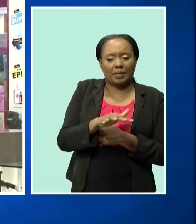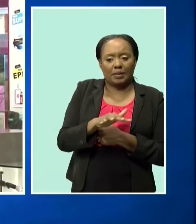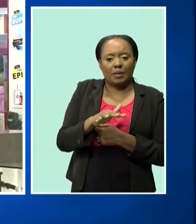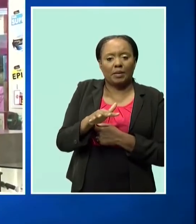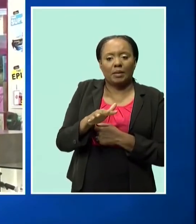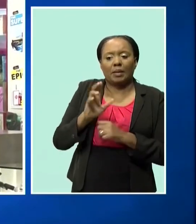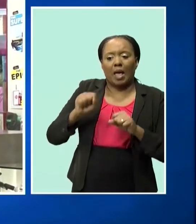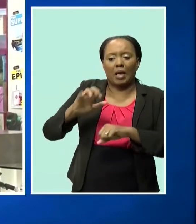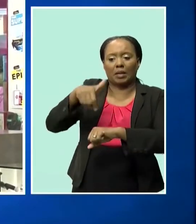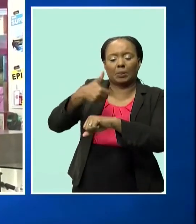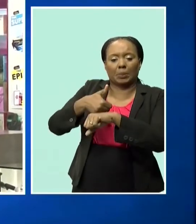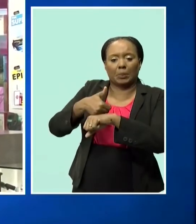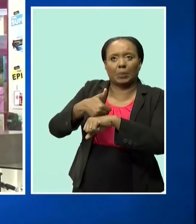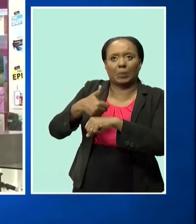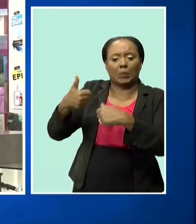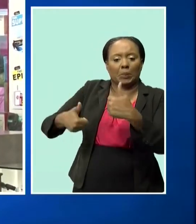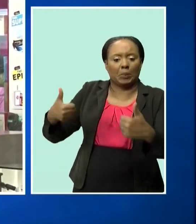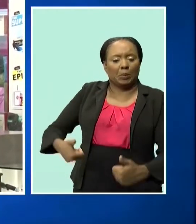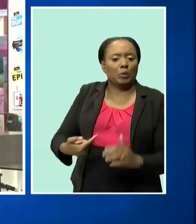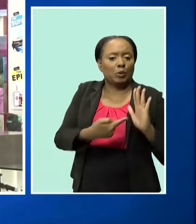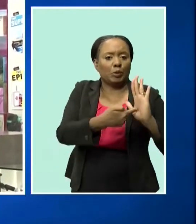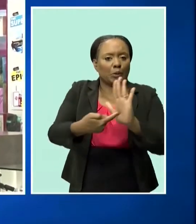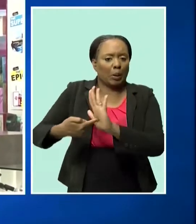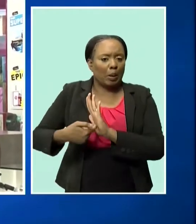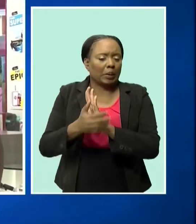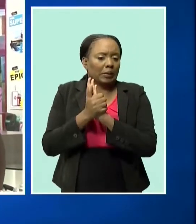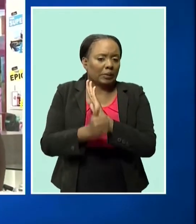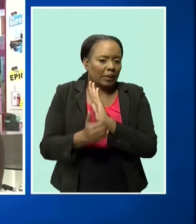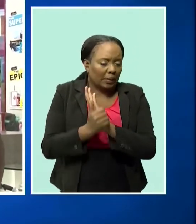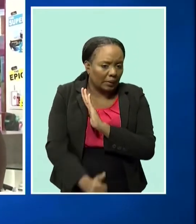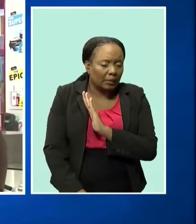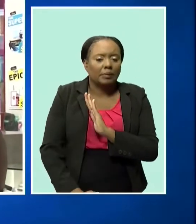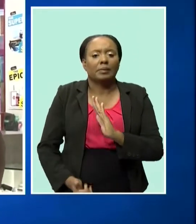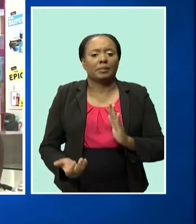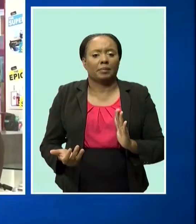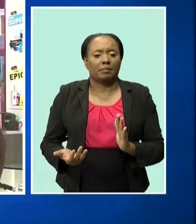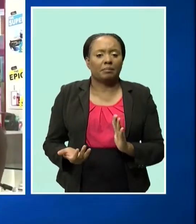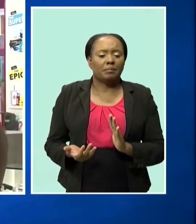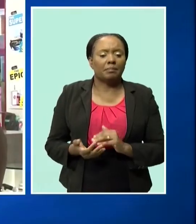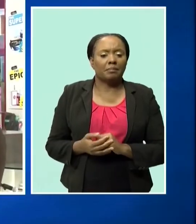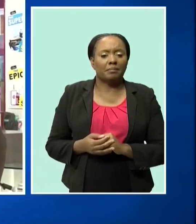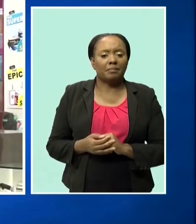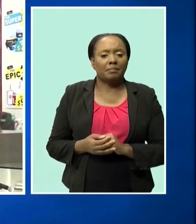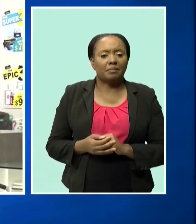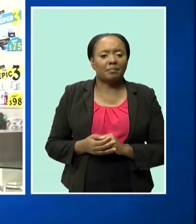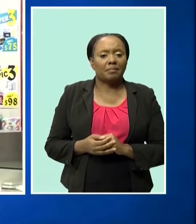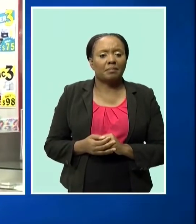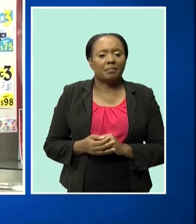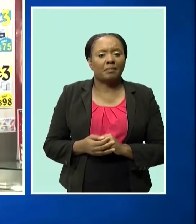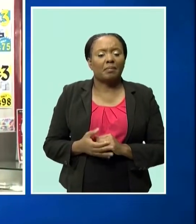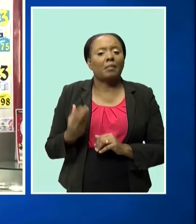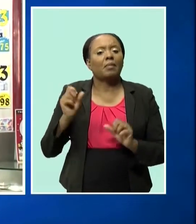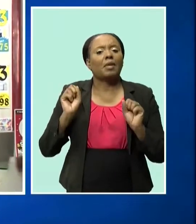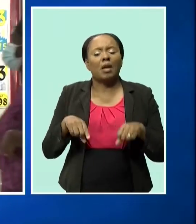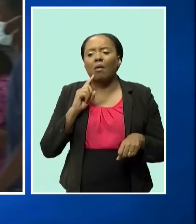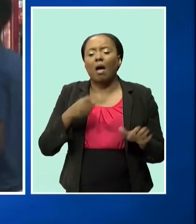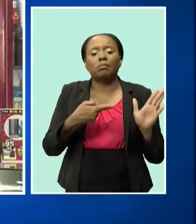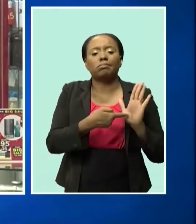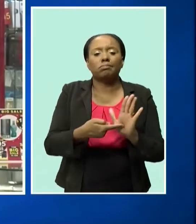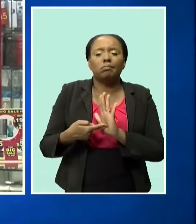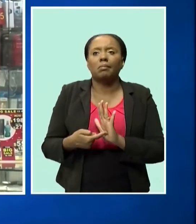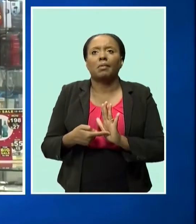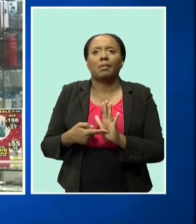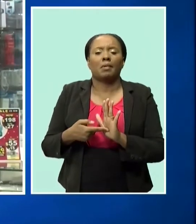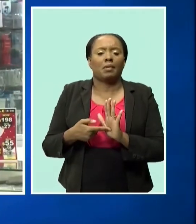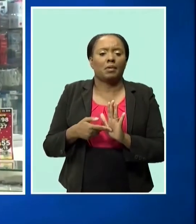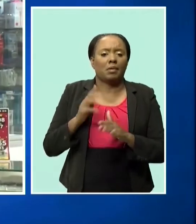can show the true talents that young people have and that they are able to demonstrate to all and